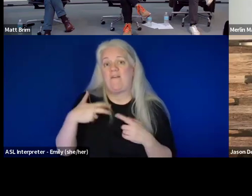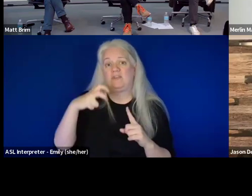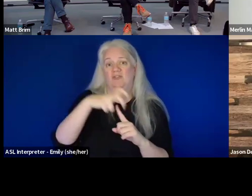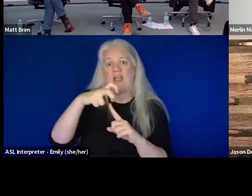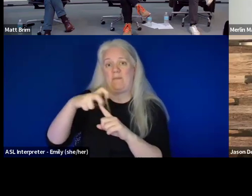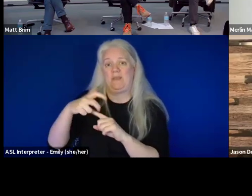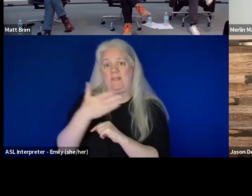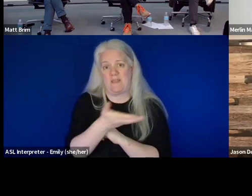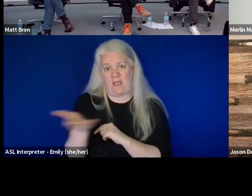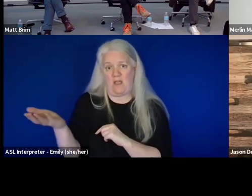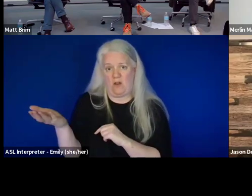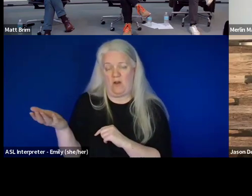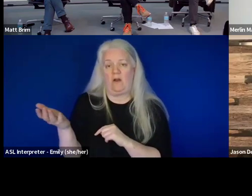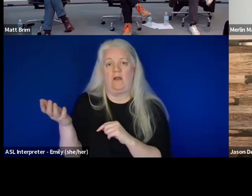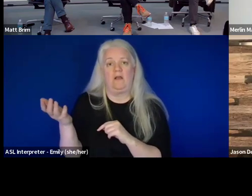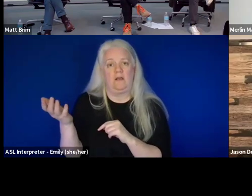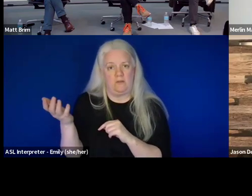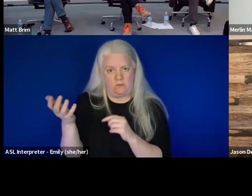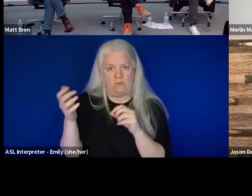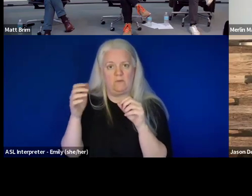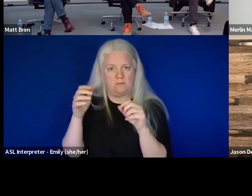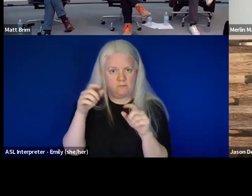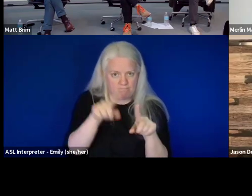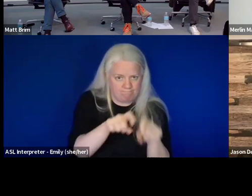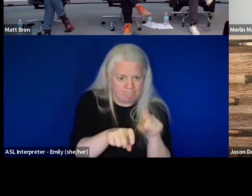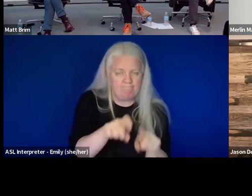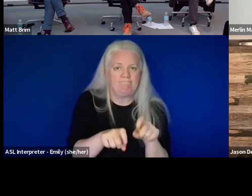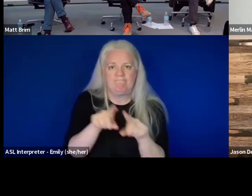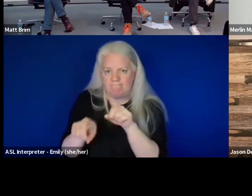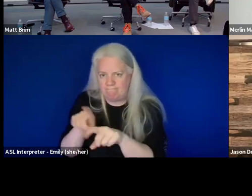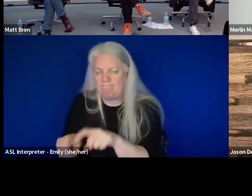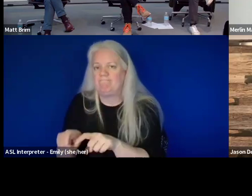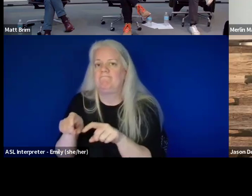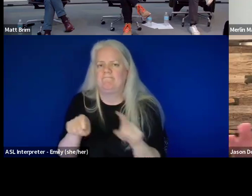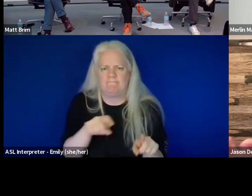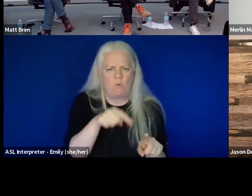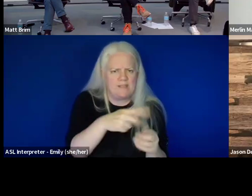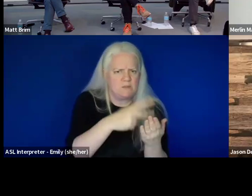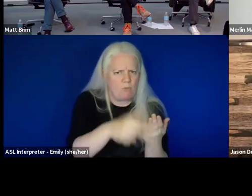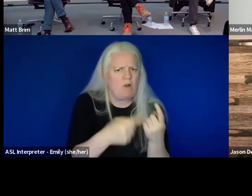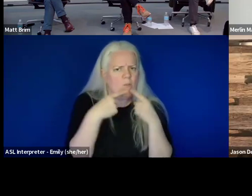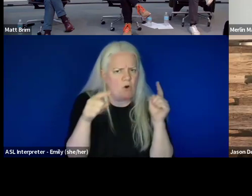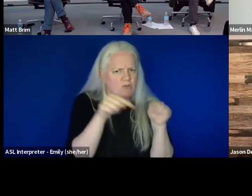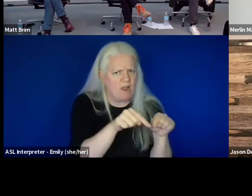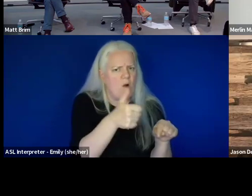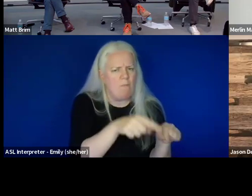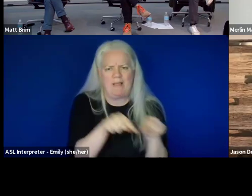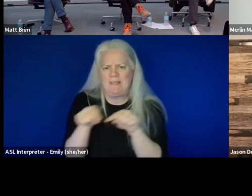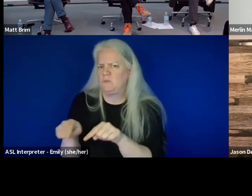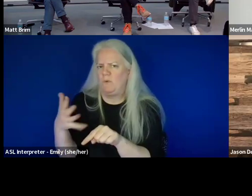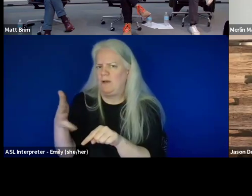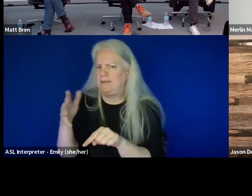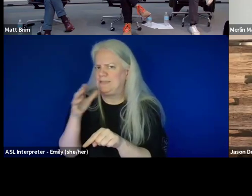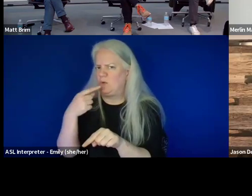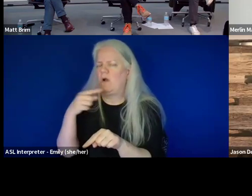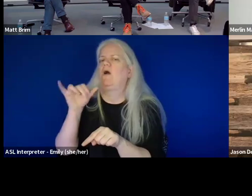you can better understand, okay, this initiative worked great, but this one may not have worked well.